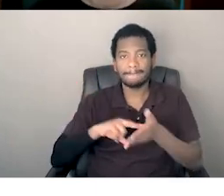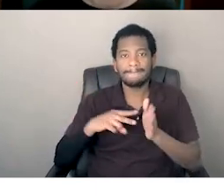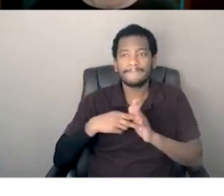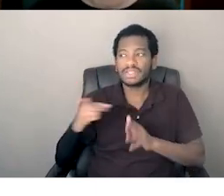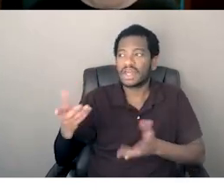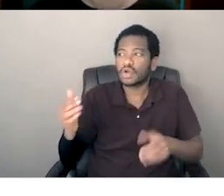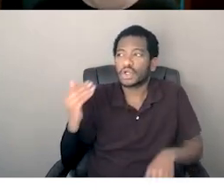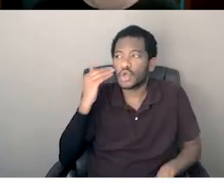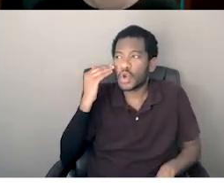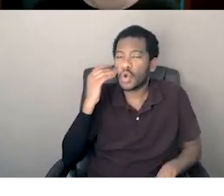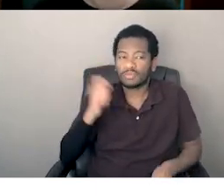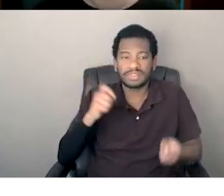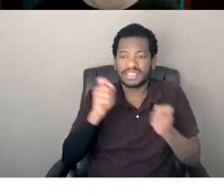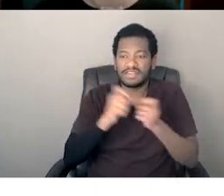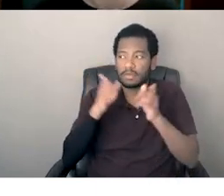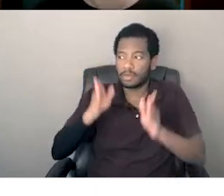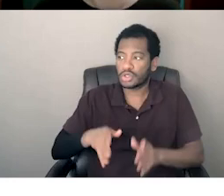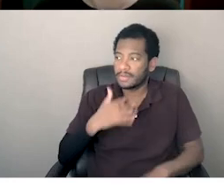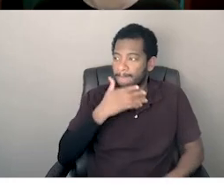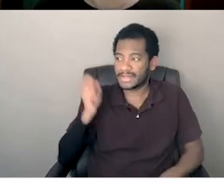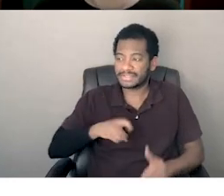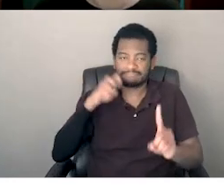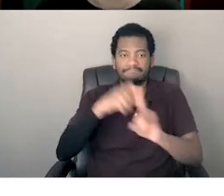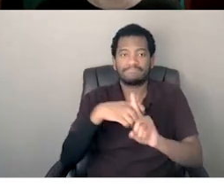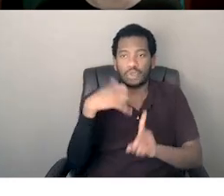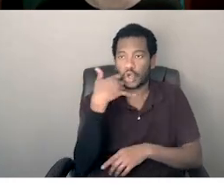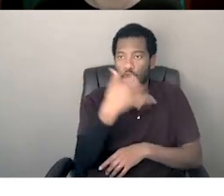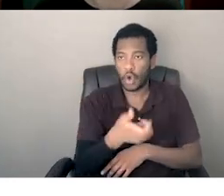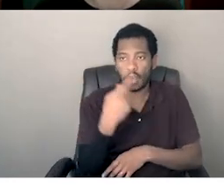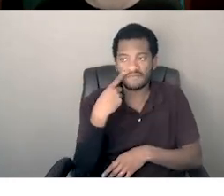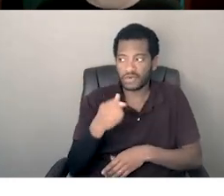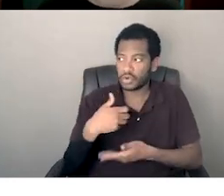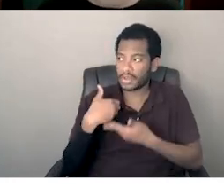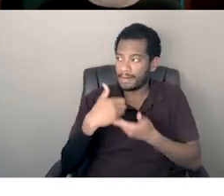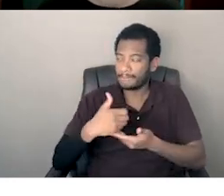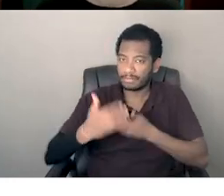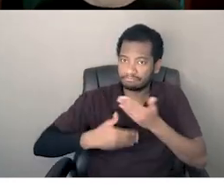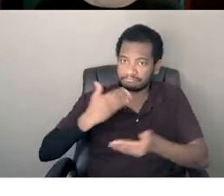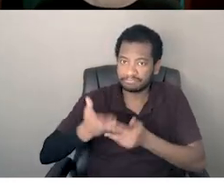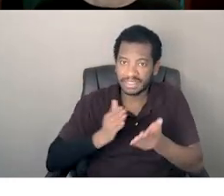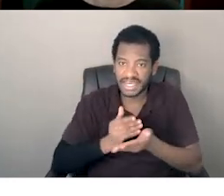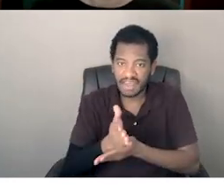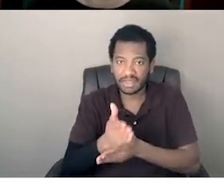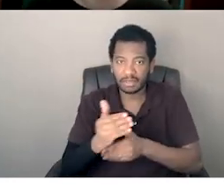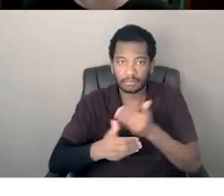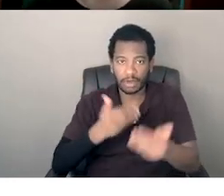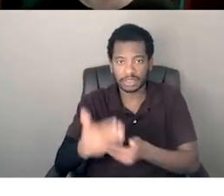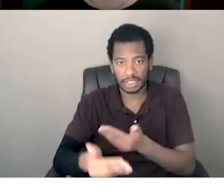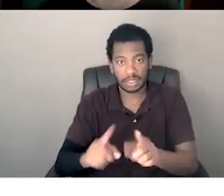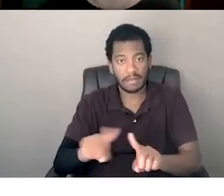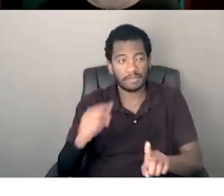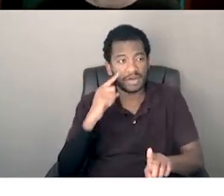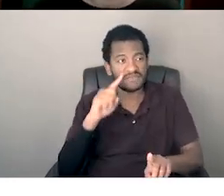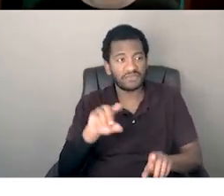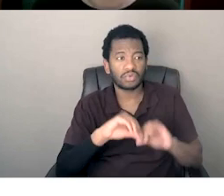to understand the norms. But for those organizations that are doing really great community work who are not as well